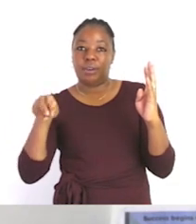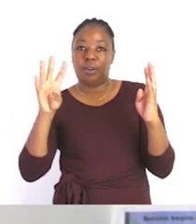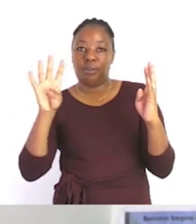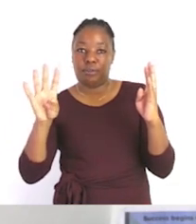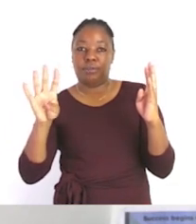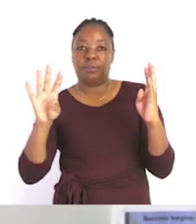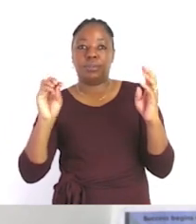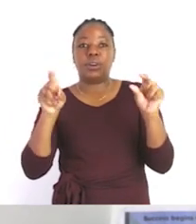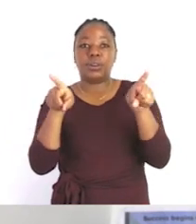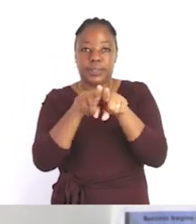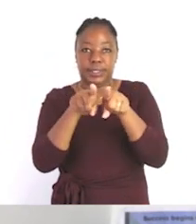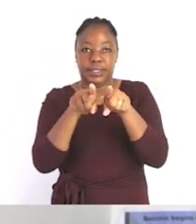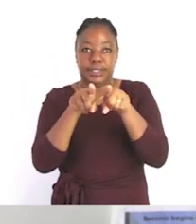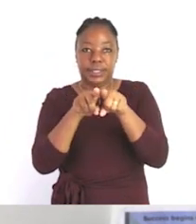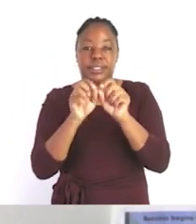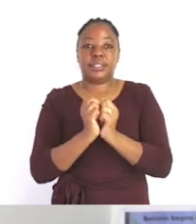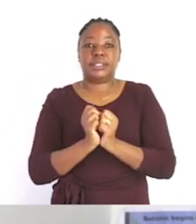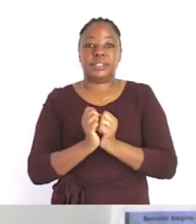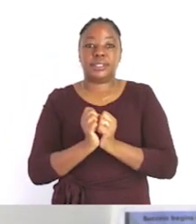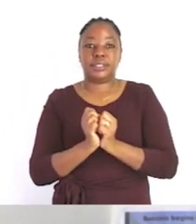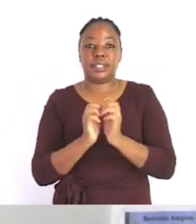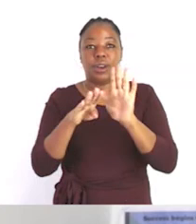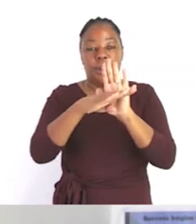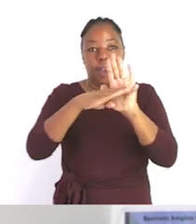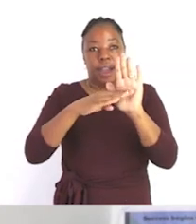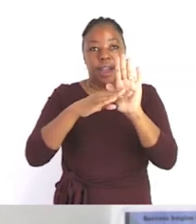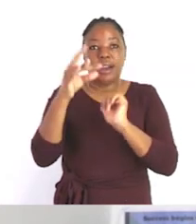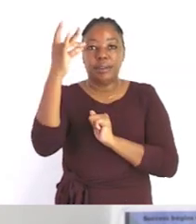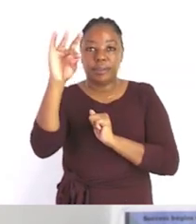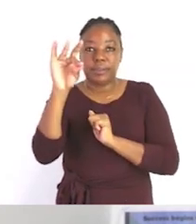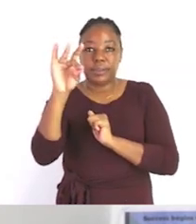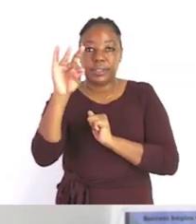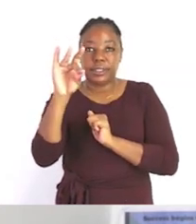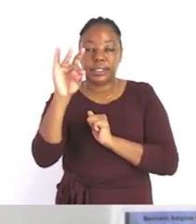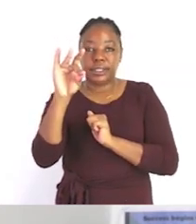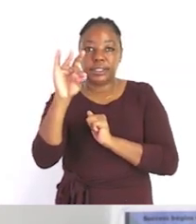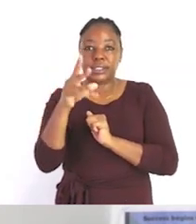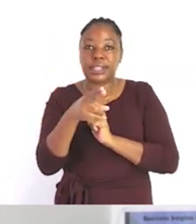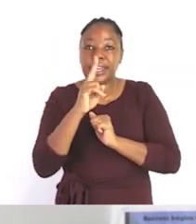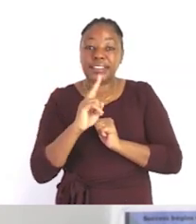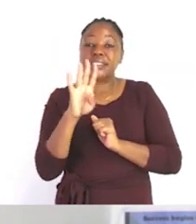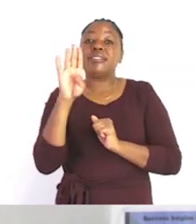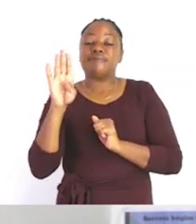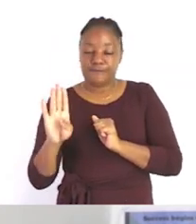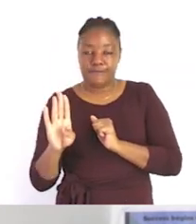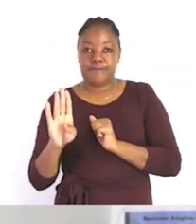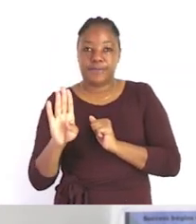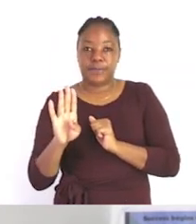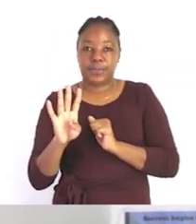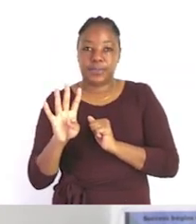mean that half of 8 is 4. So let us write our number 4.